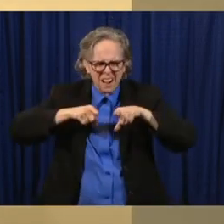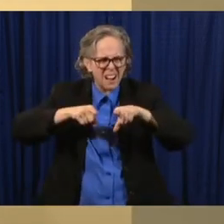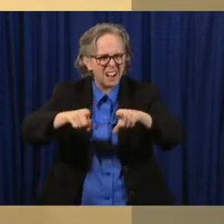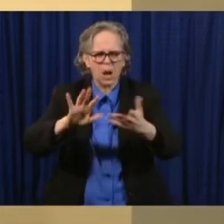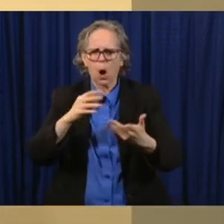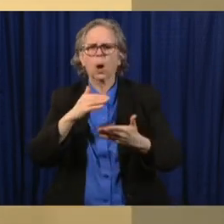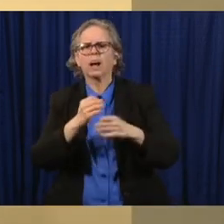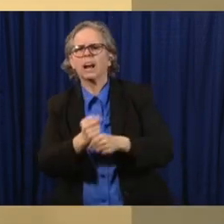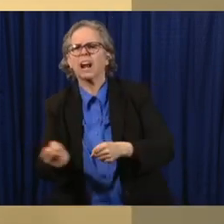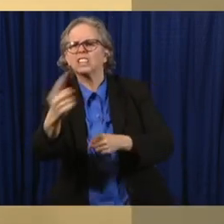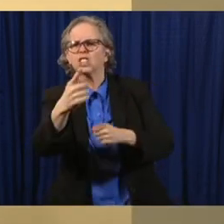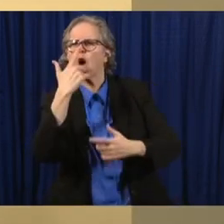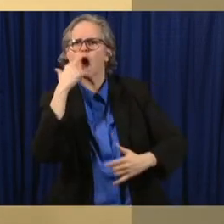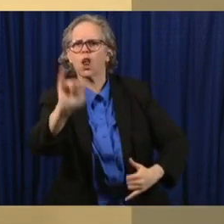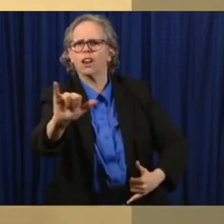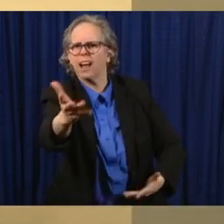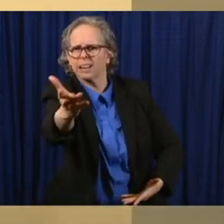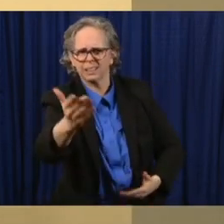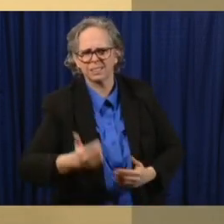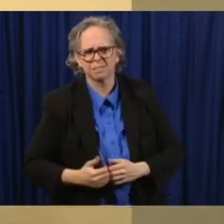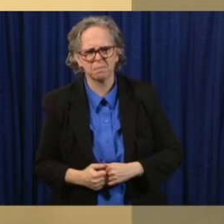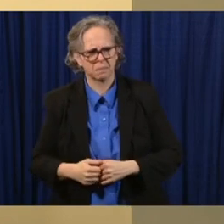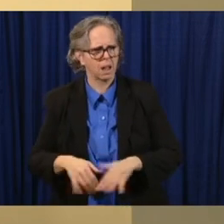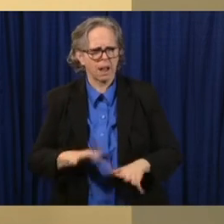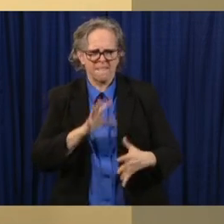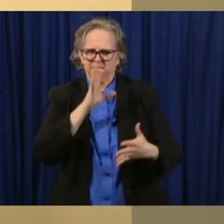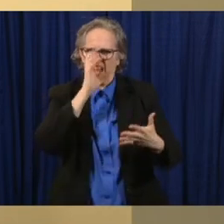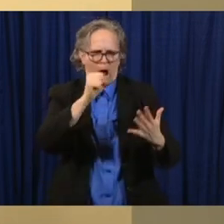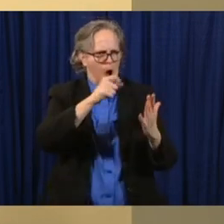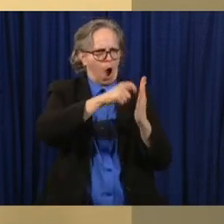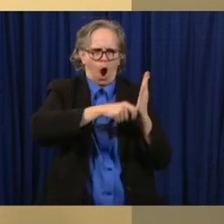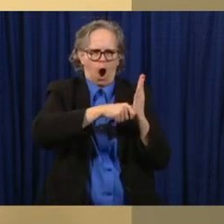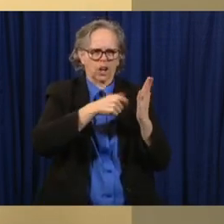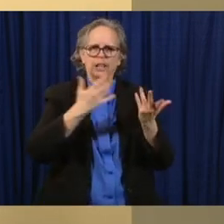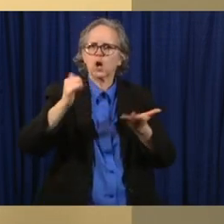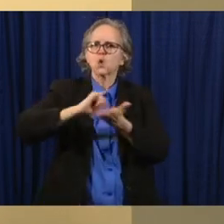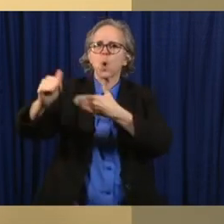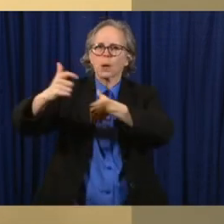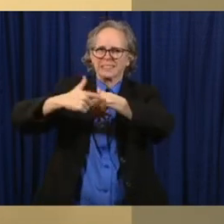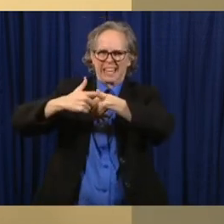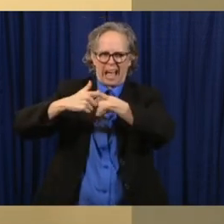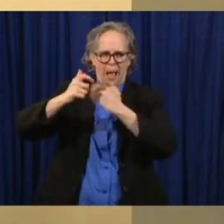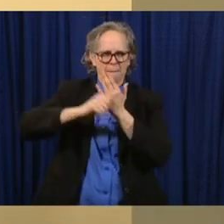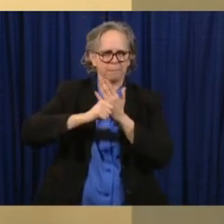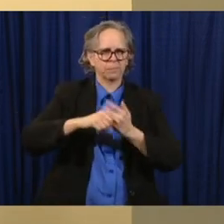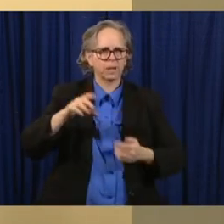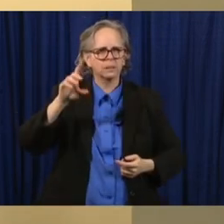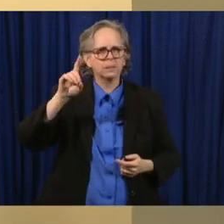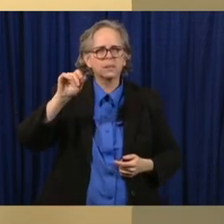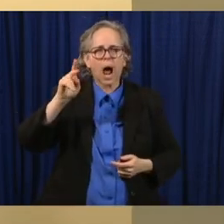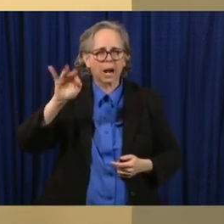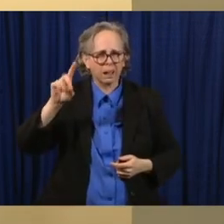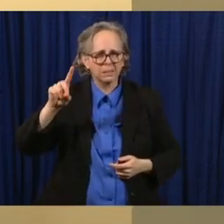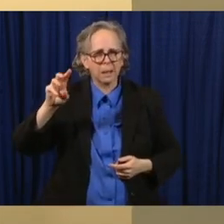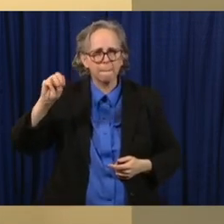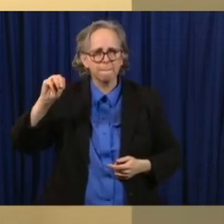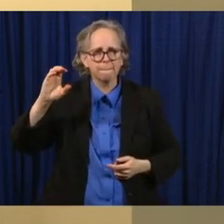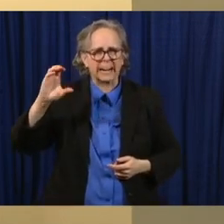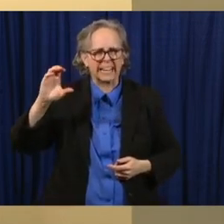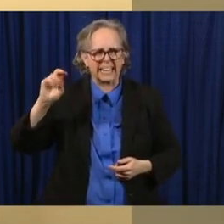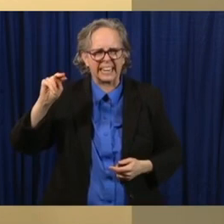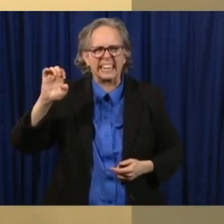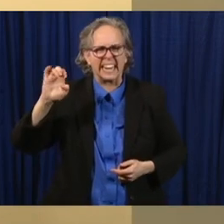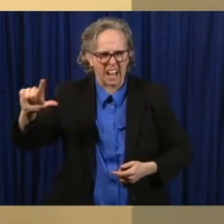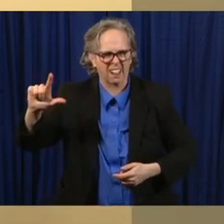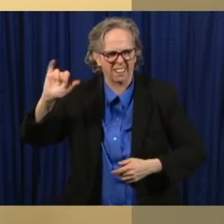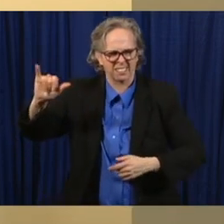article, it was in the New York Times this weekend. Donald McNeil, front page of the New York Times.